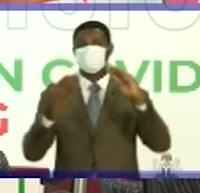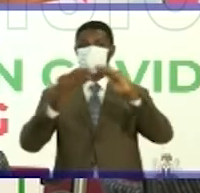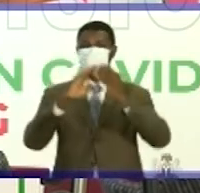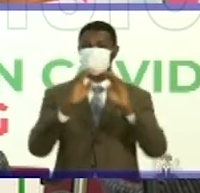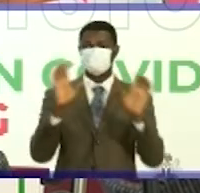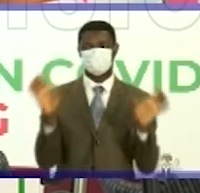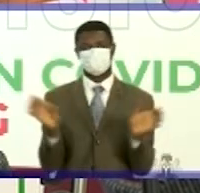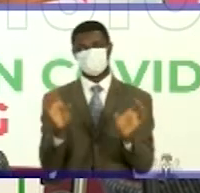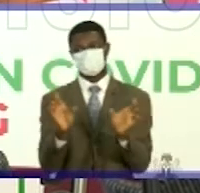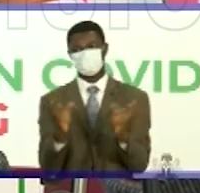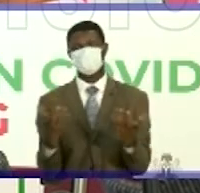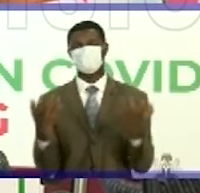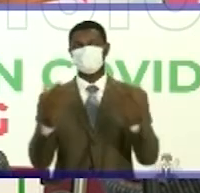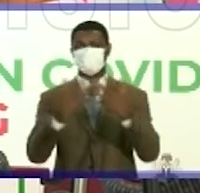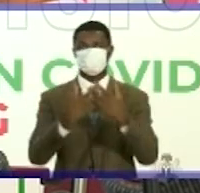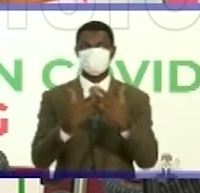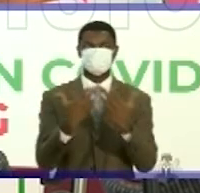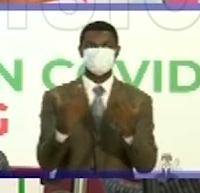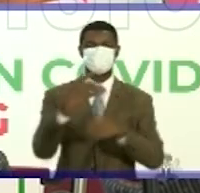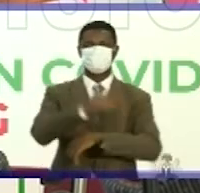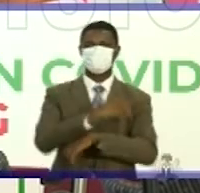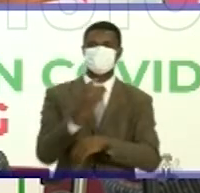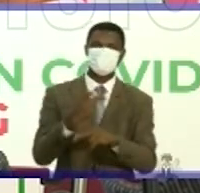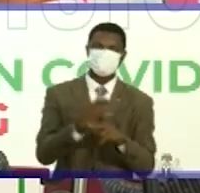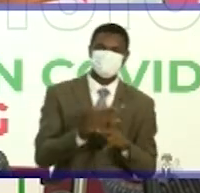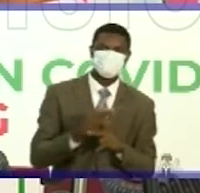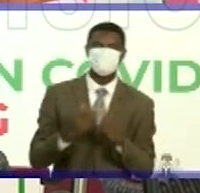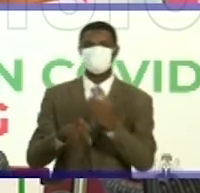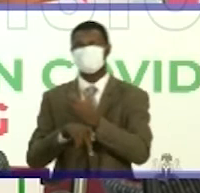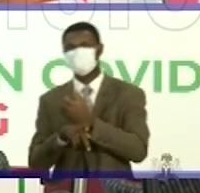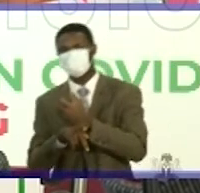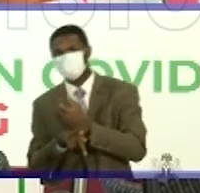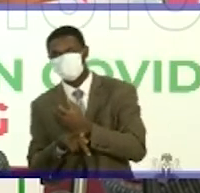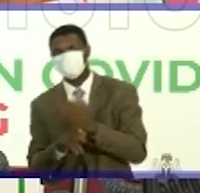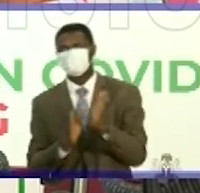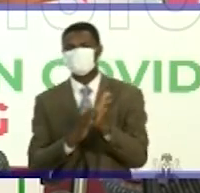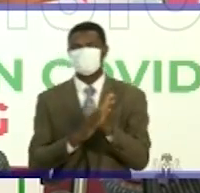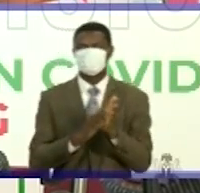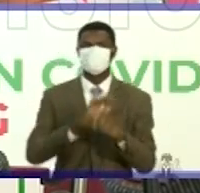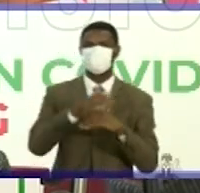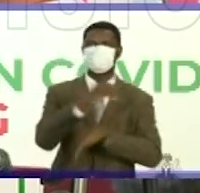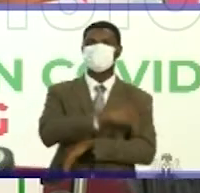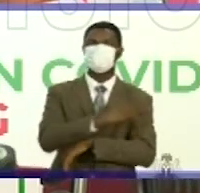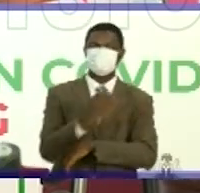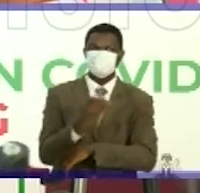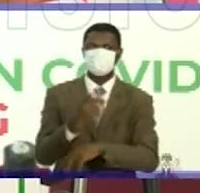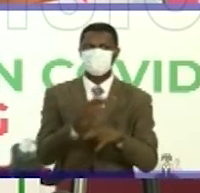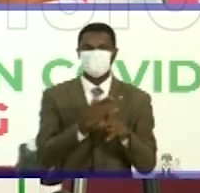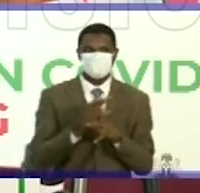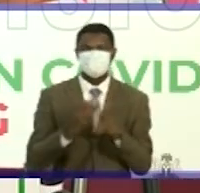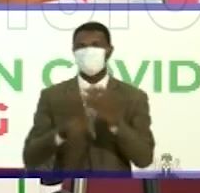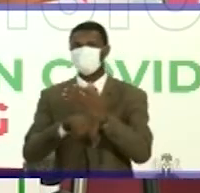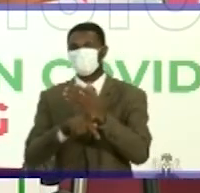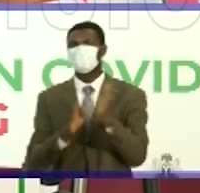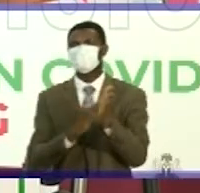as it relates to daycare and primary schools, all daycare and primary schools are to remain closed till